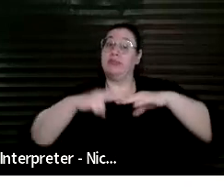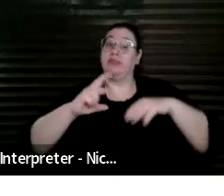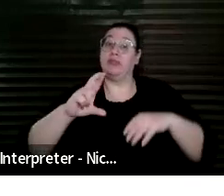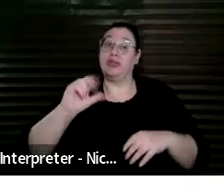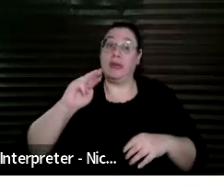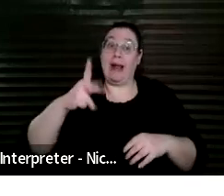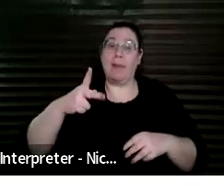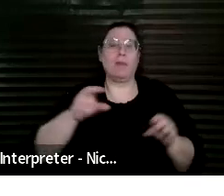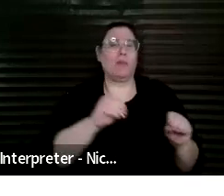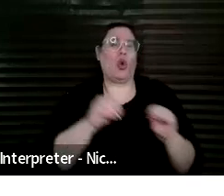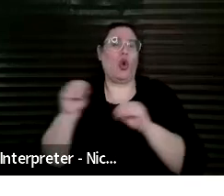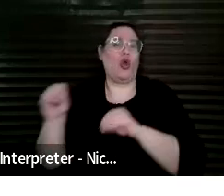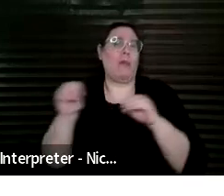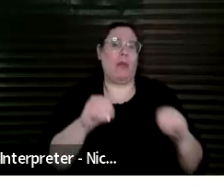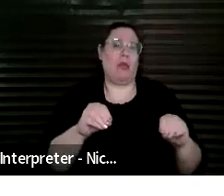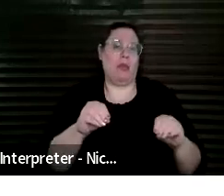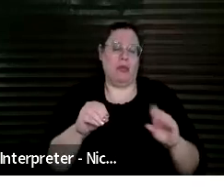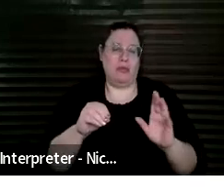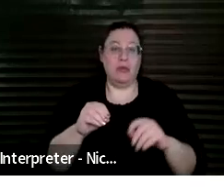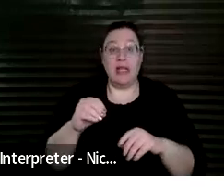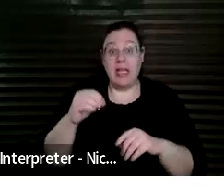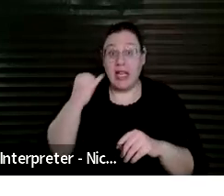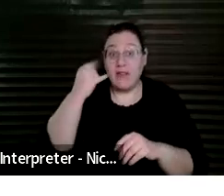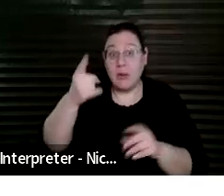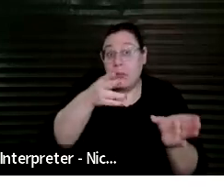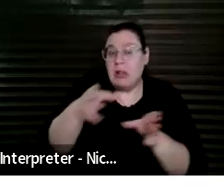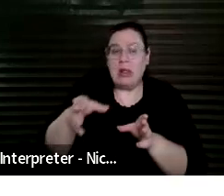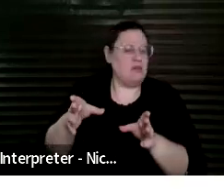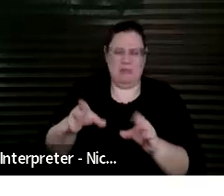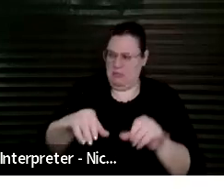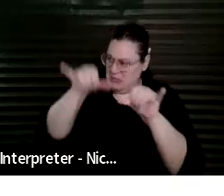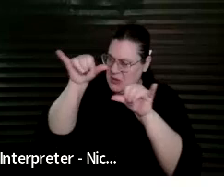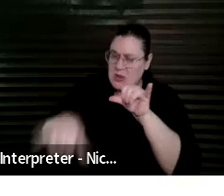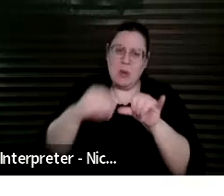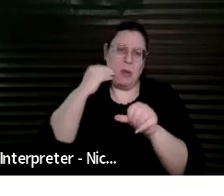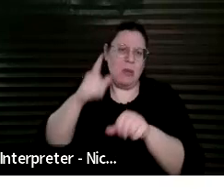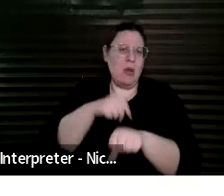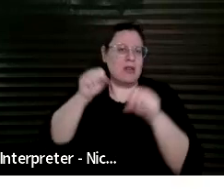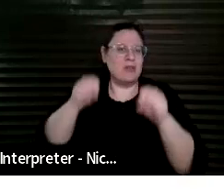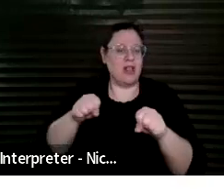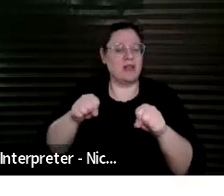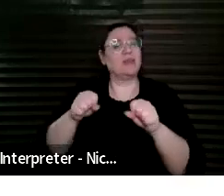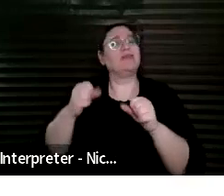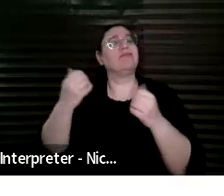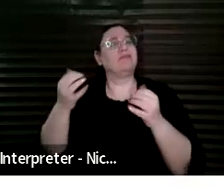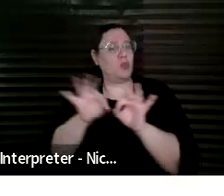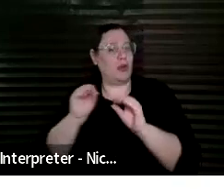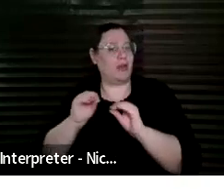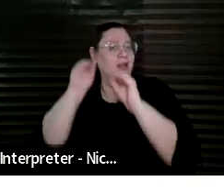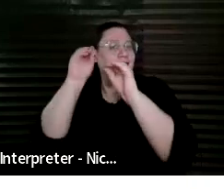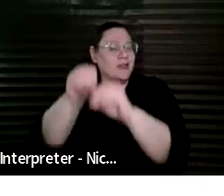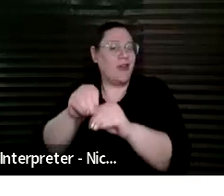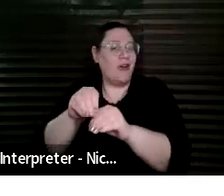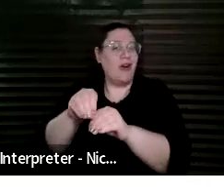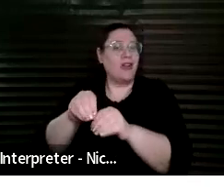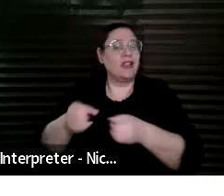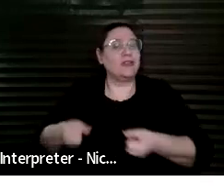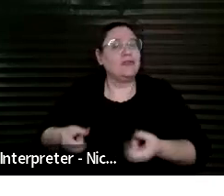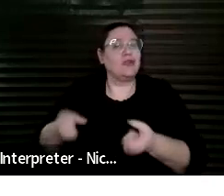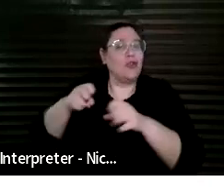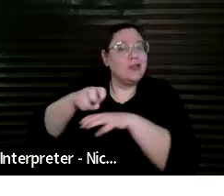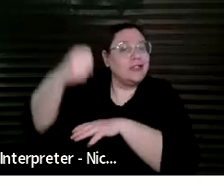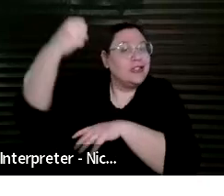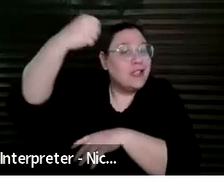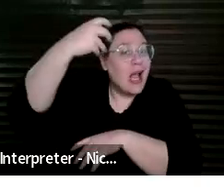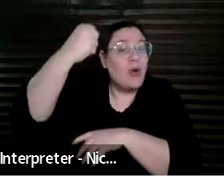you plan to stay in your home as long as possible, installing a roll-in shower or outside lift system